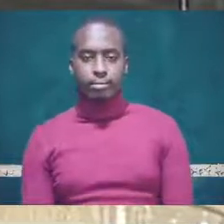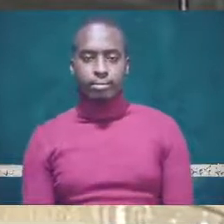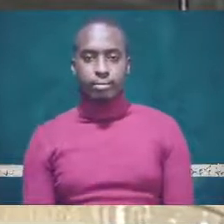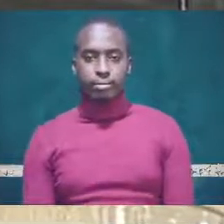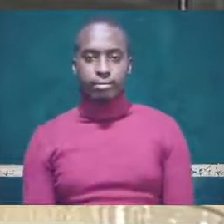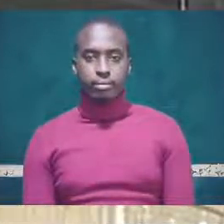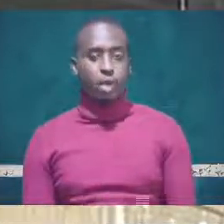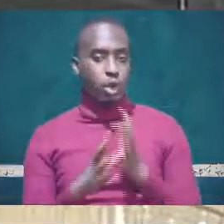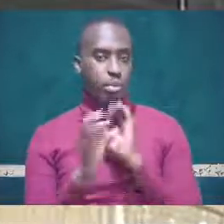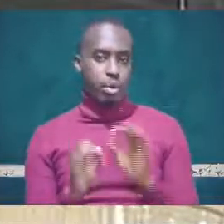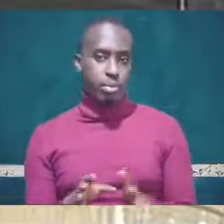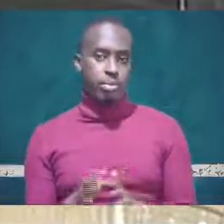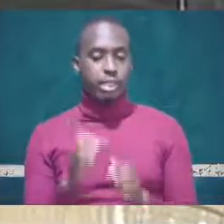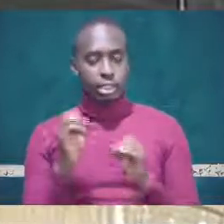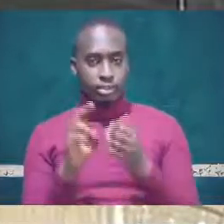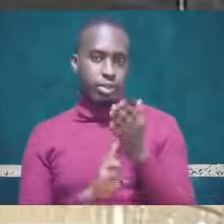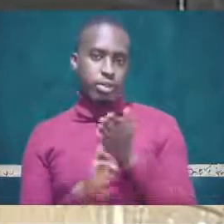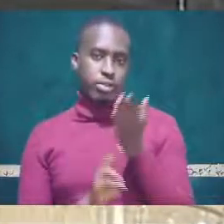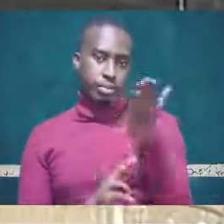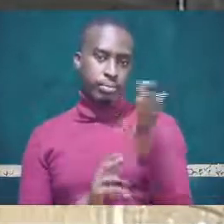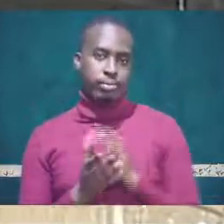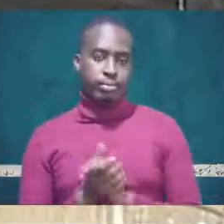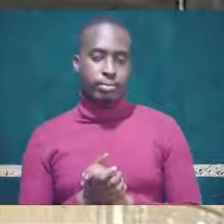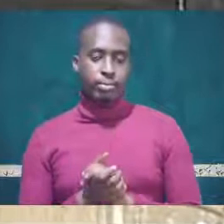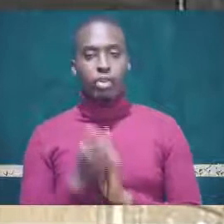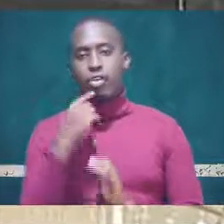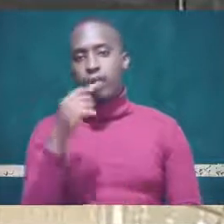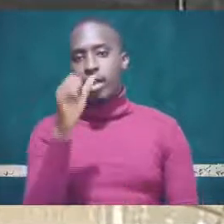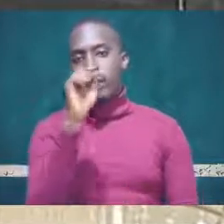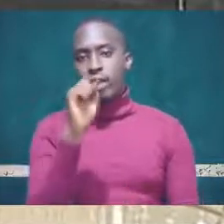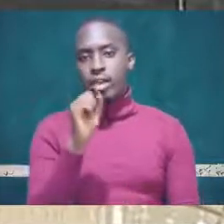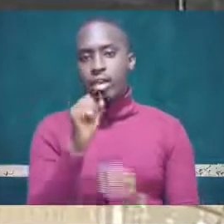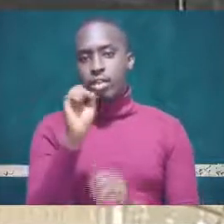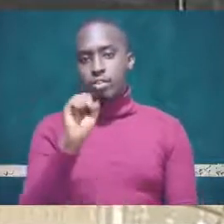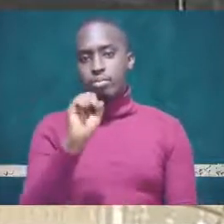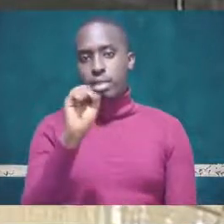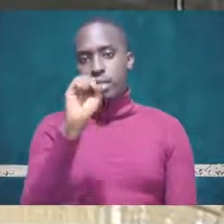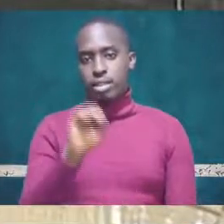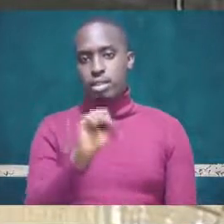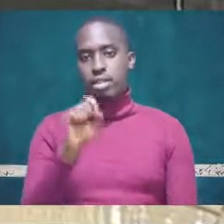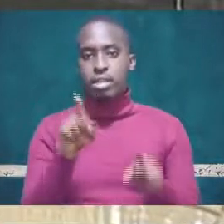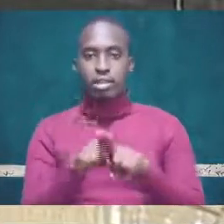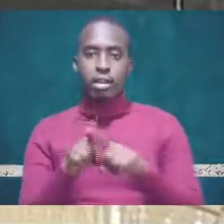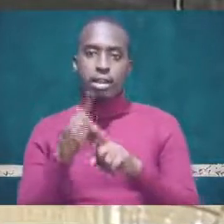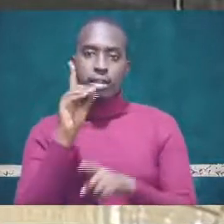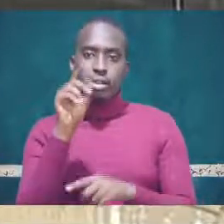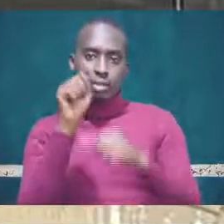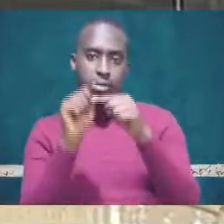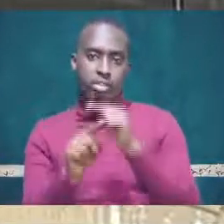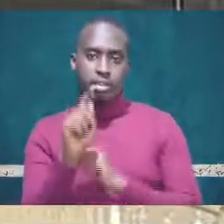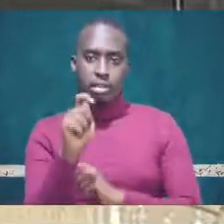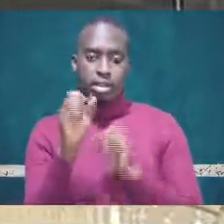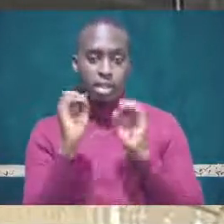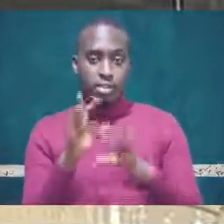So if I use small d here, so speed is distance over time. So if I cross